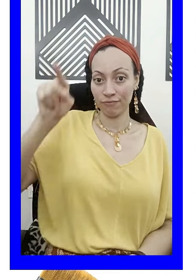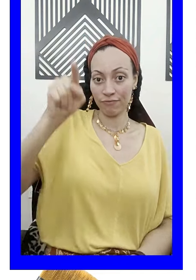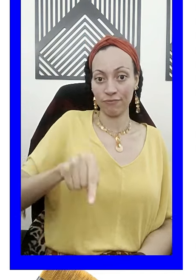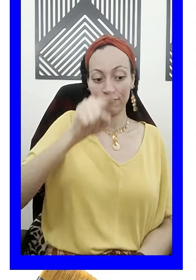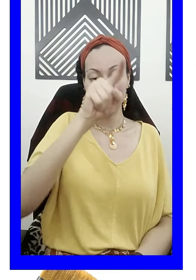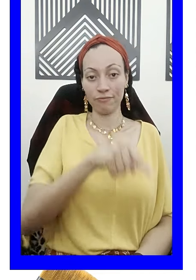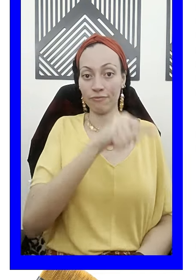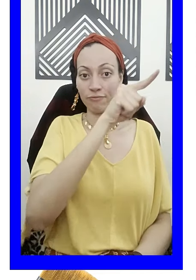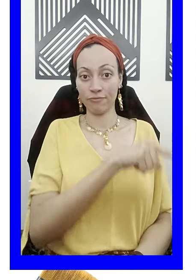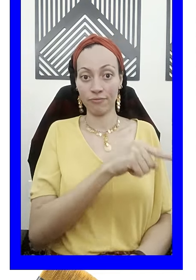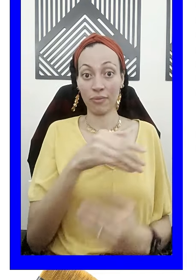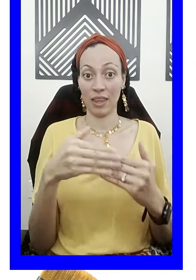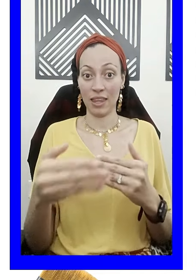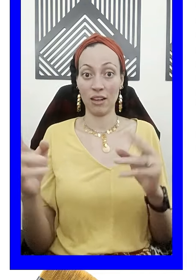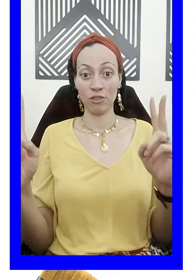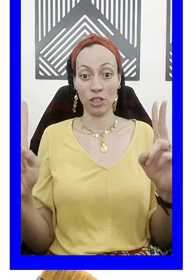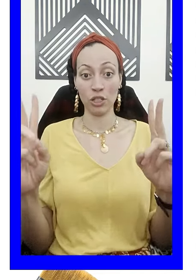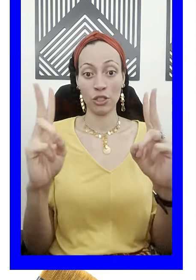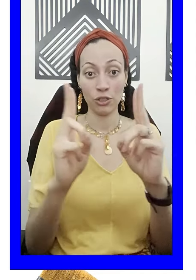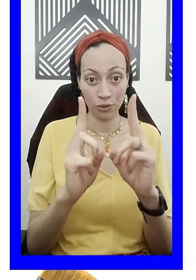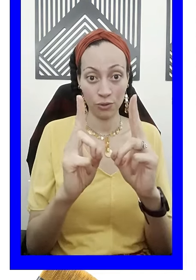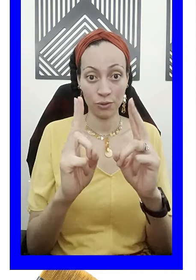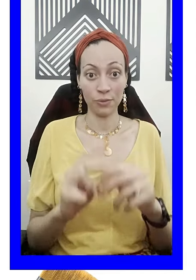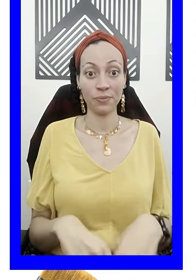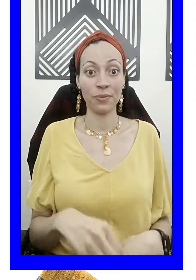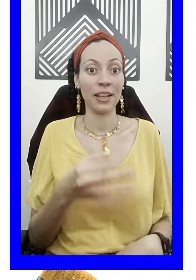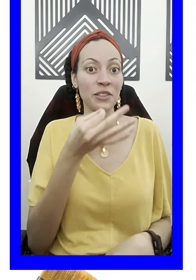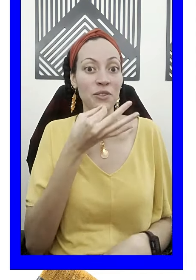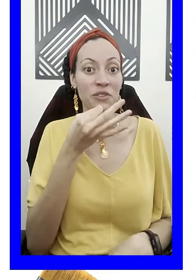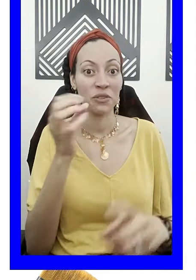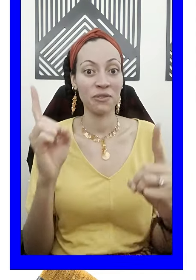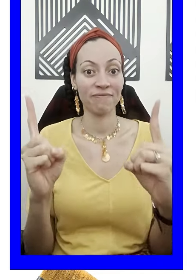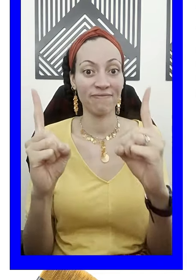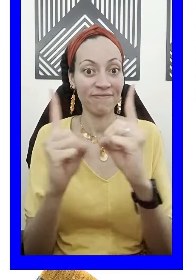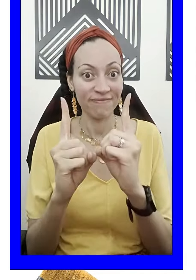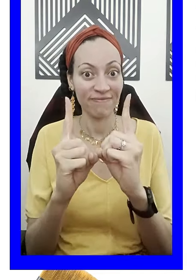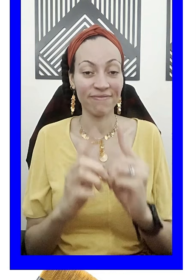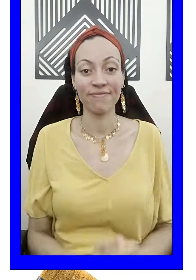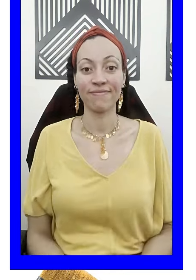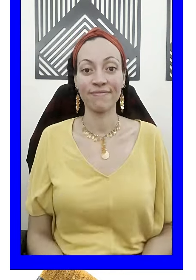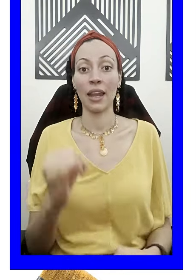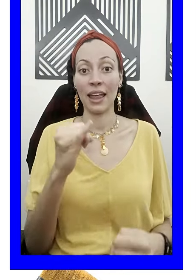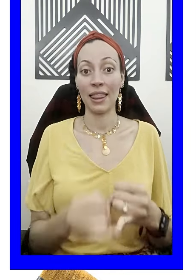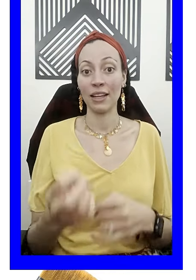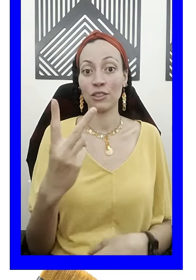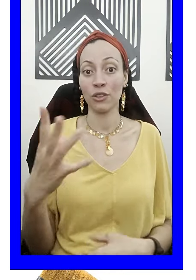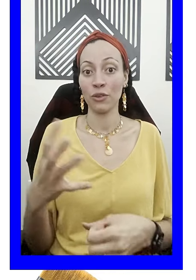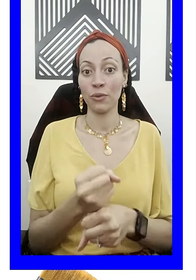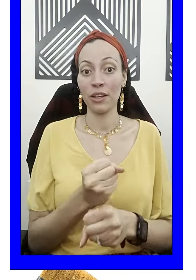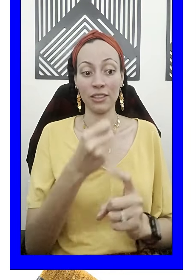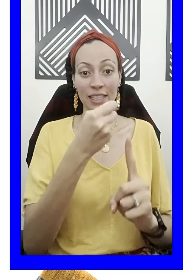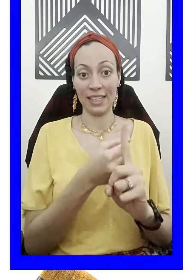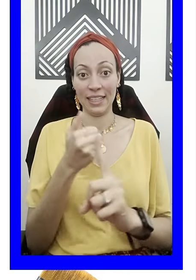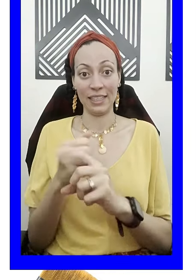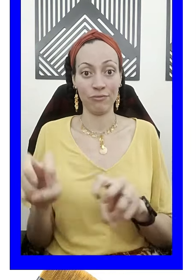2 semifinals, and soon our big event. We have the first winner from our first tournament, Morgan, so she will be in the